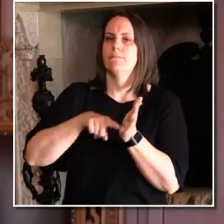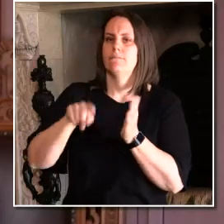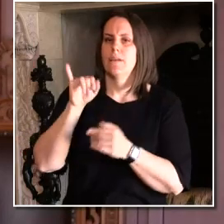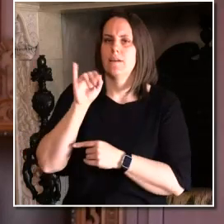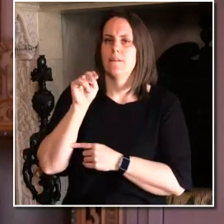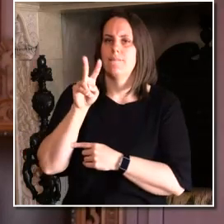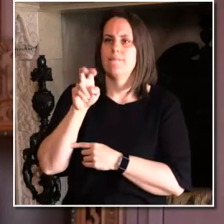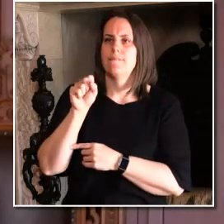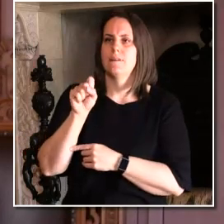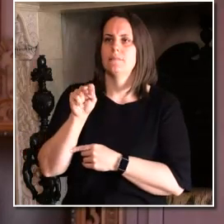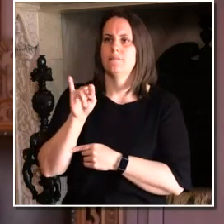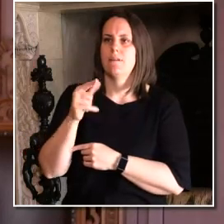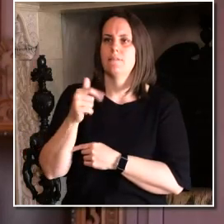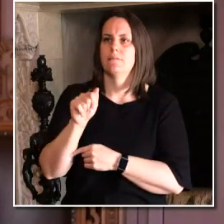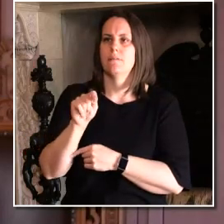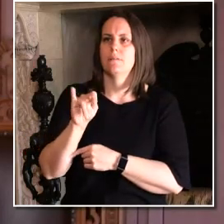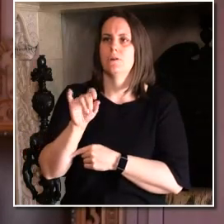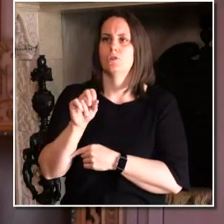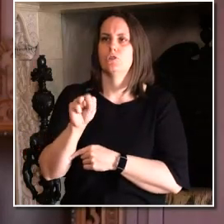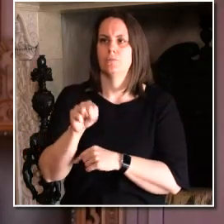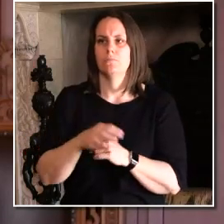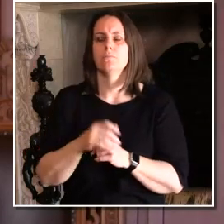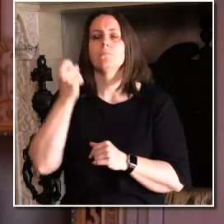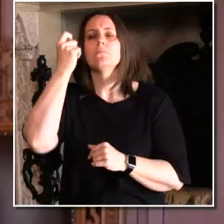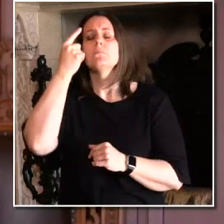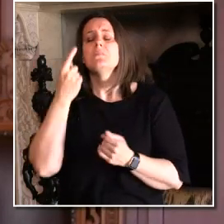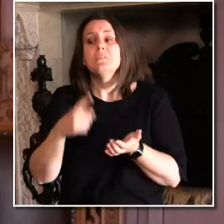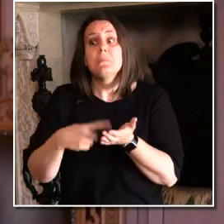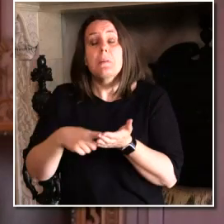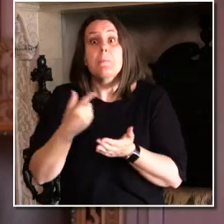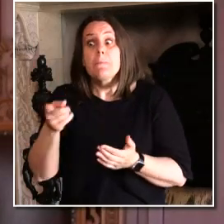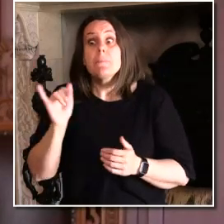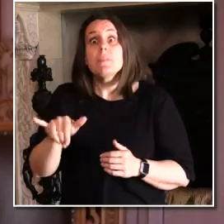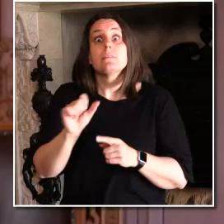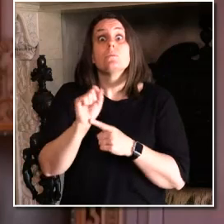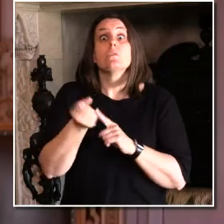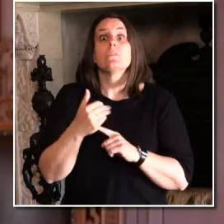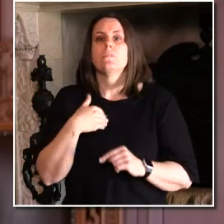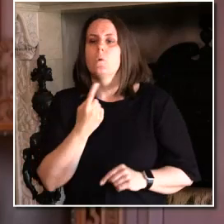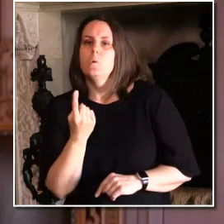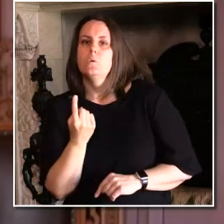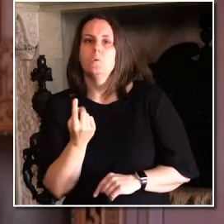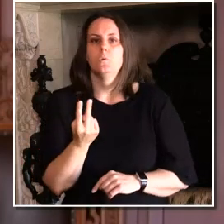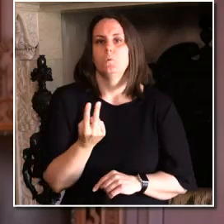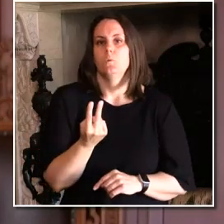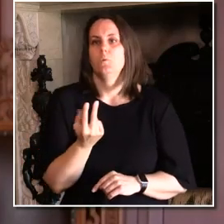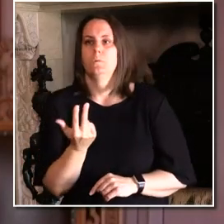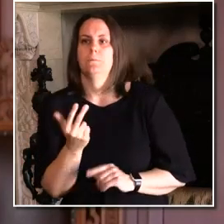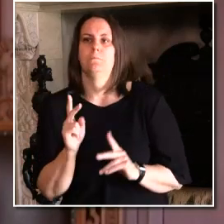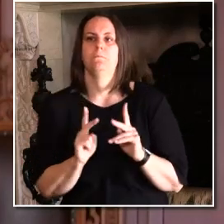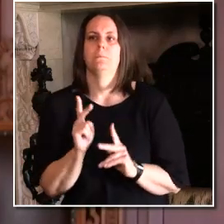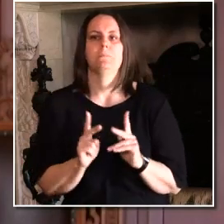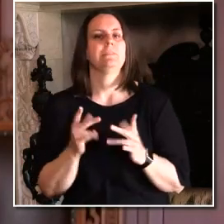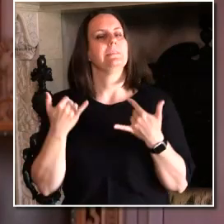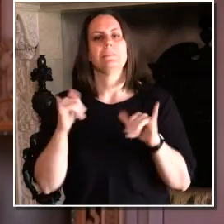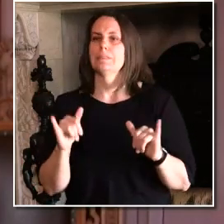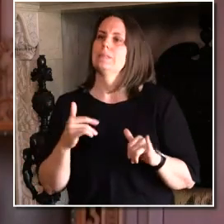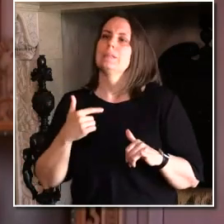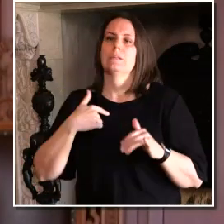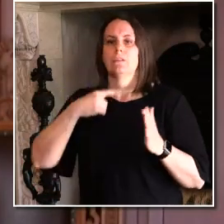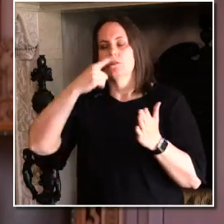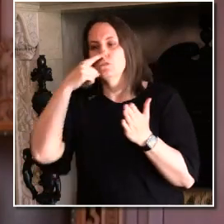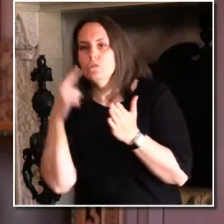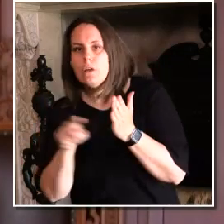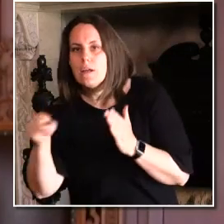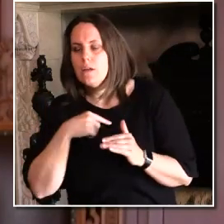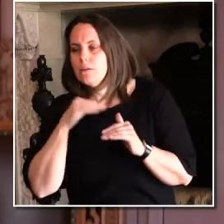those mitigation strategies, like making sure the PPE is being used properly and other mitigation strategies